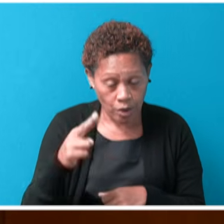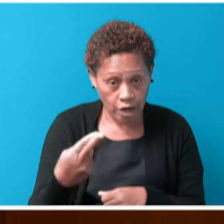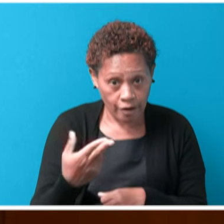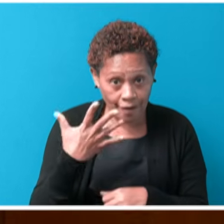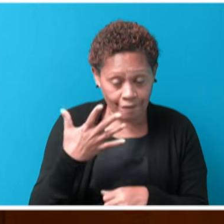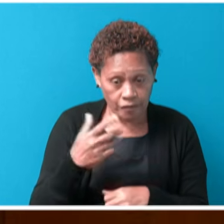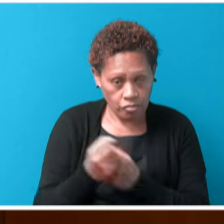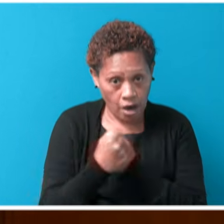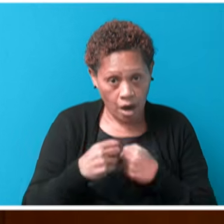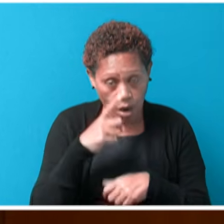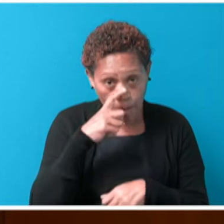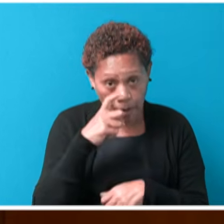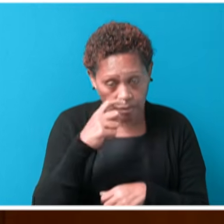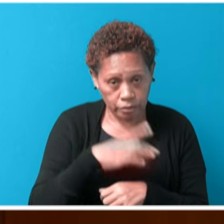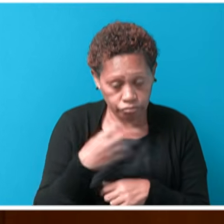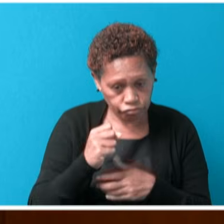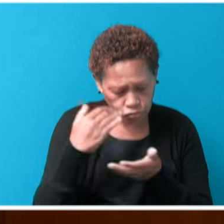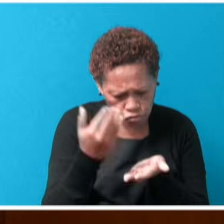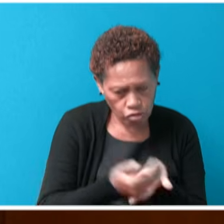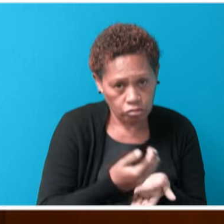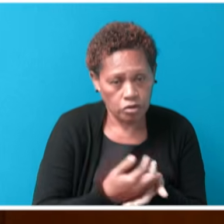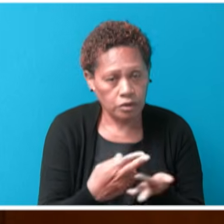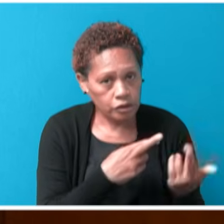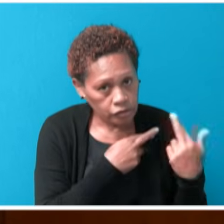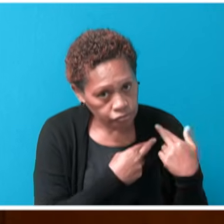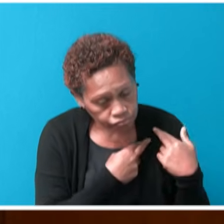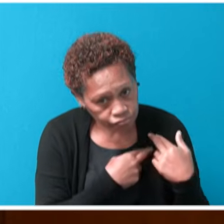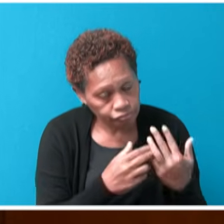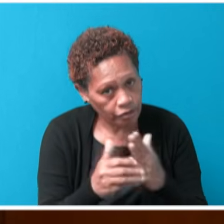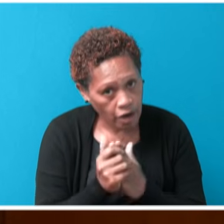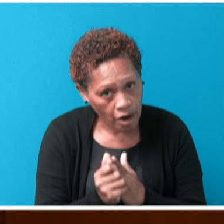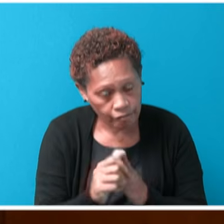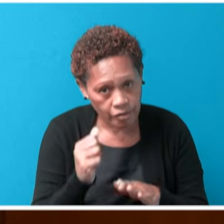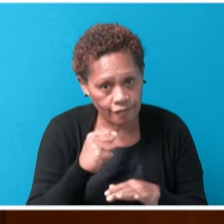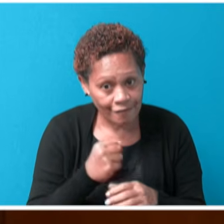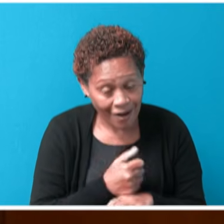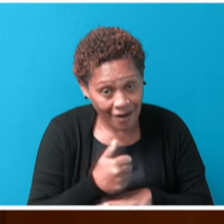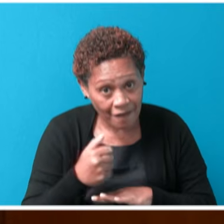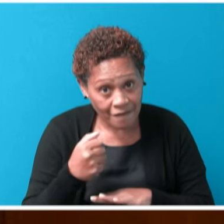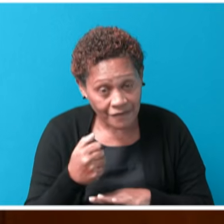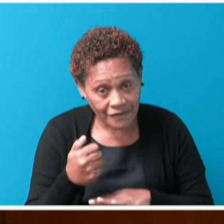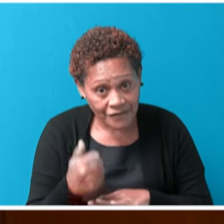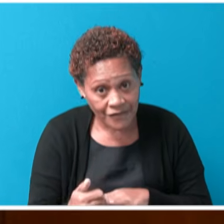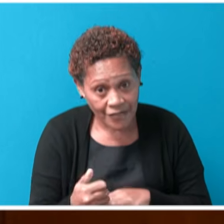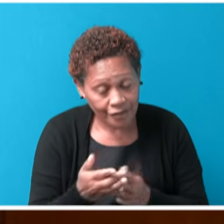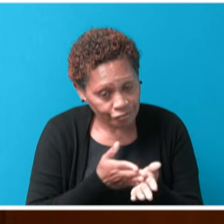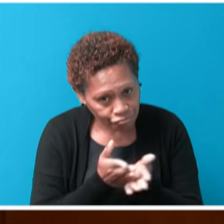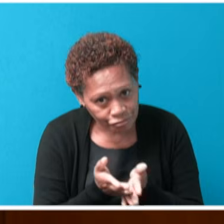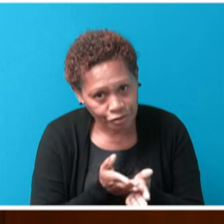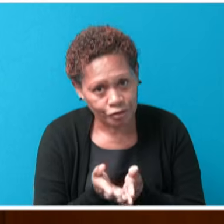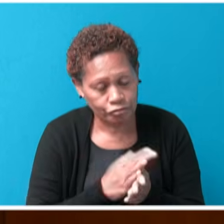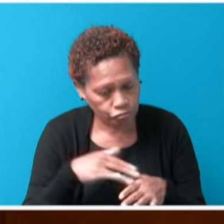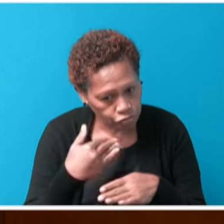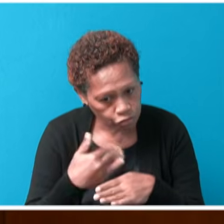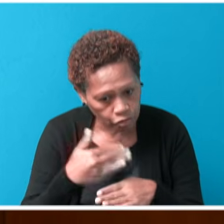people and the collective responsibility of the arms of government to serve the national interests and work towards